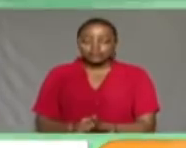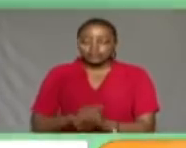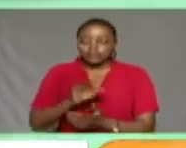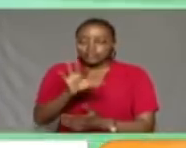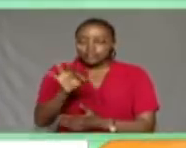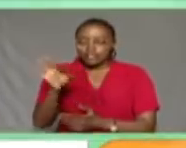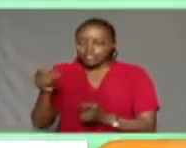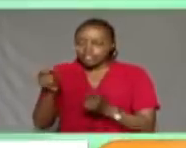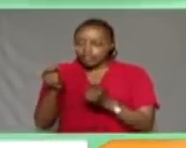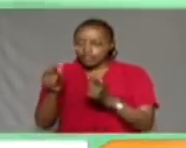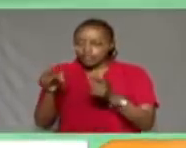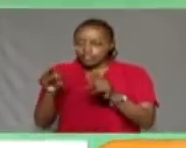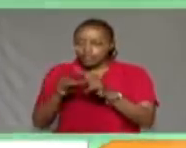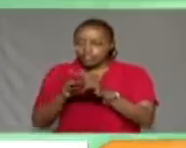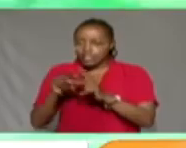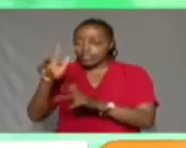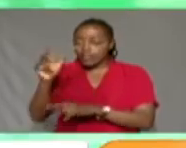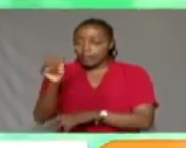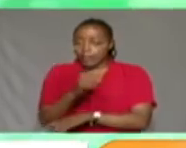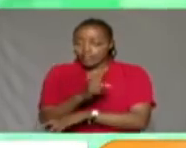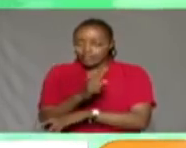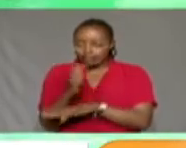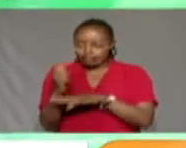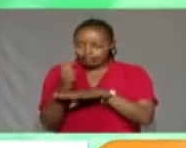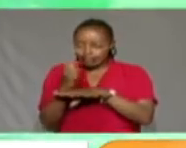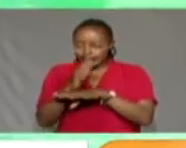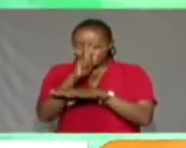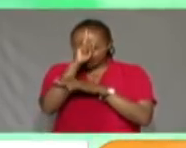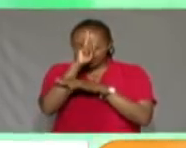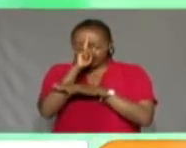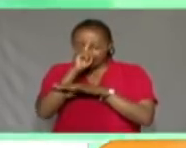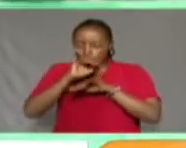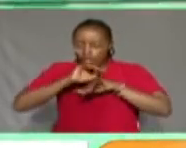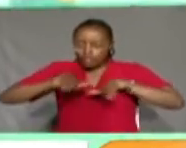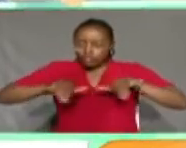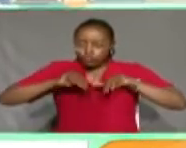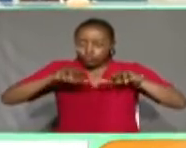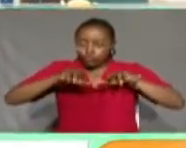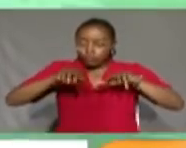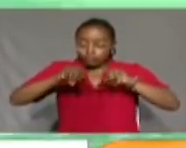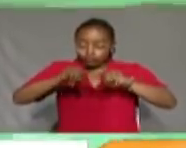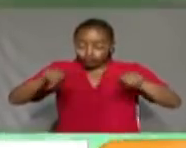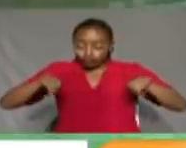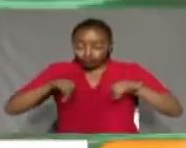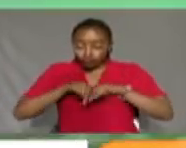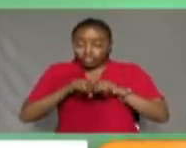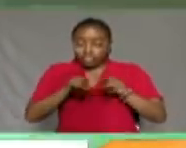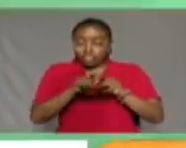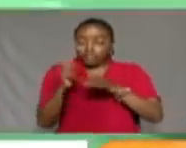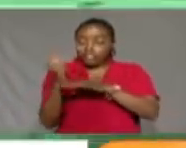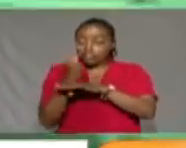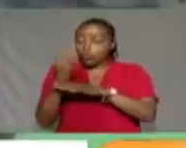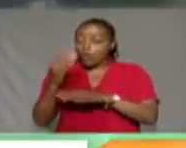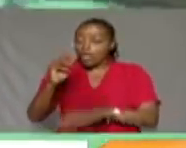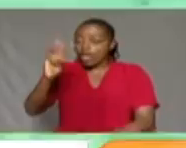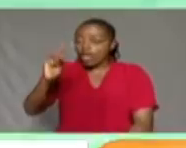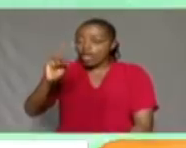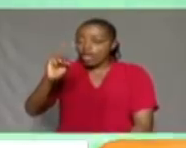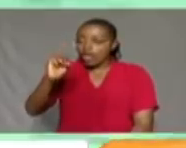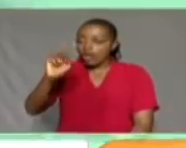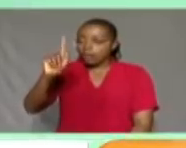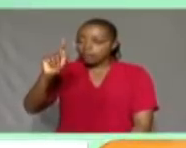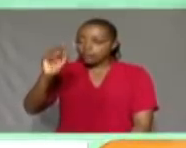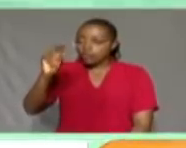Selected candidates begin their three-month rigorous training at this swimming pool at the Kenya Naval Training School in Mtongwe, Mombasa